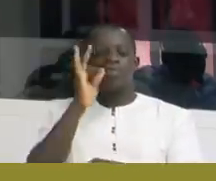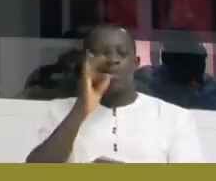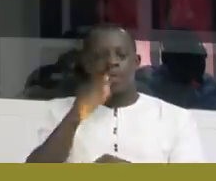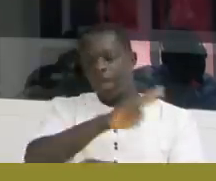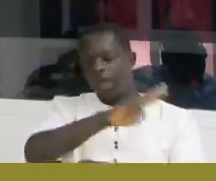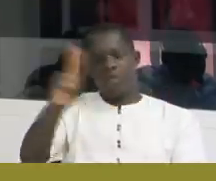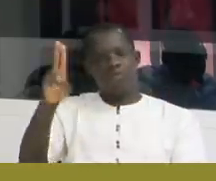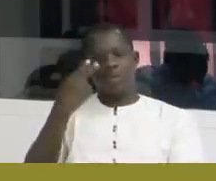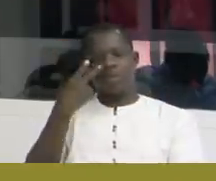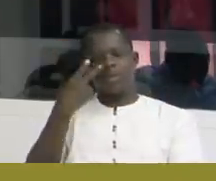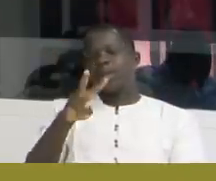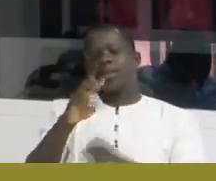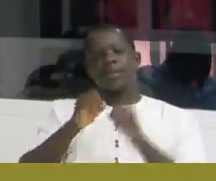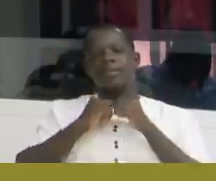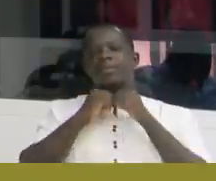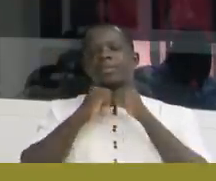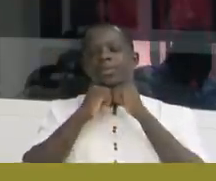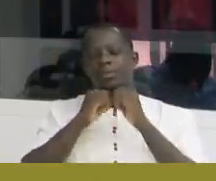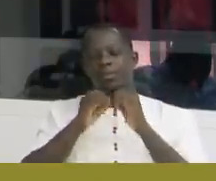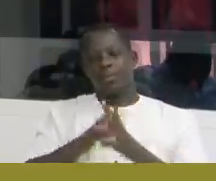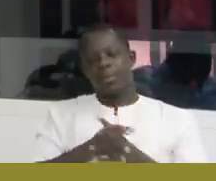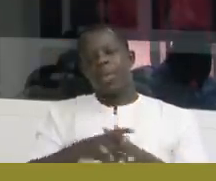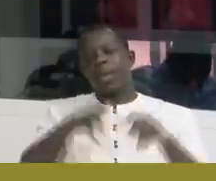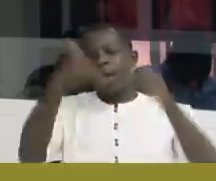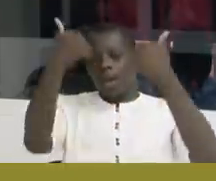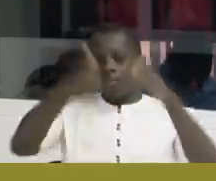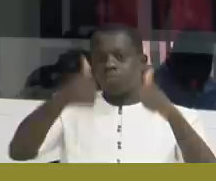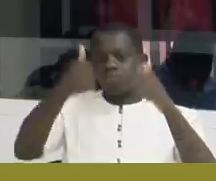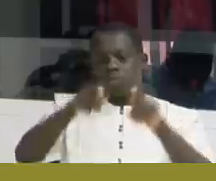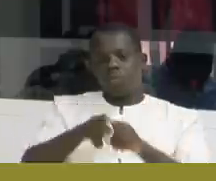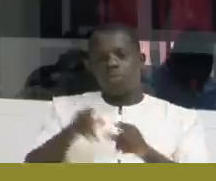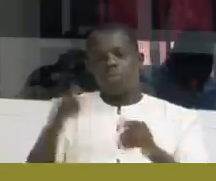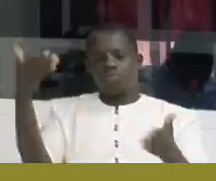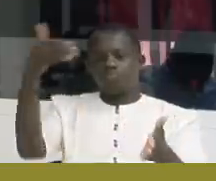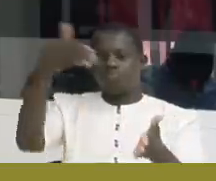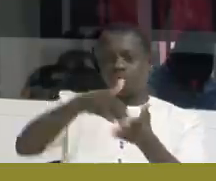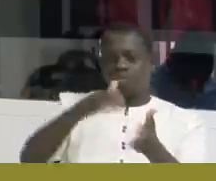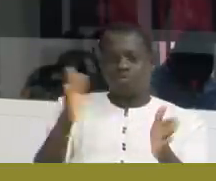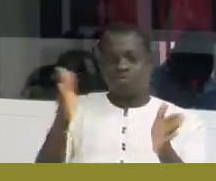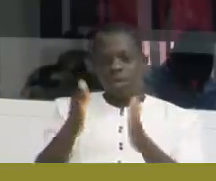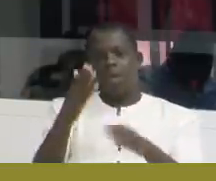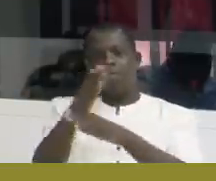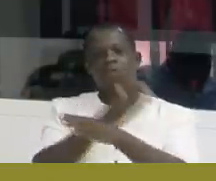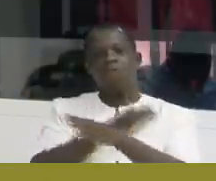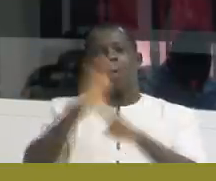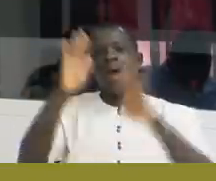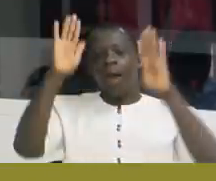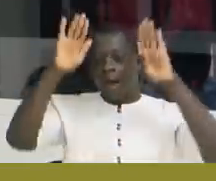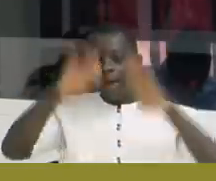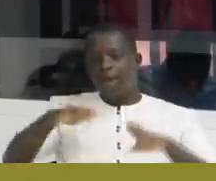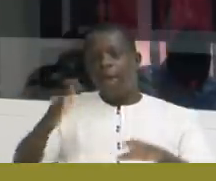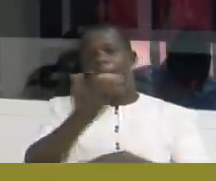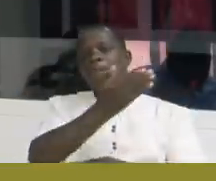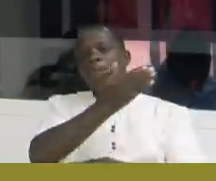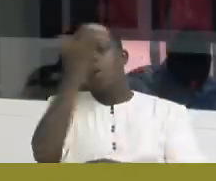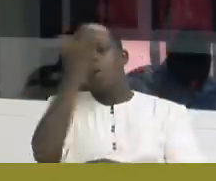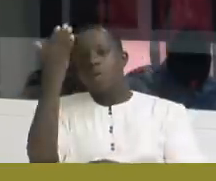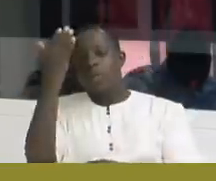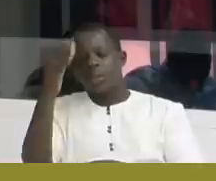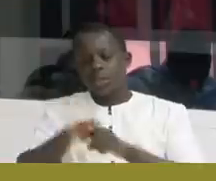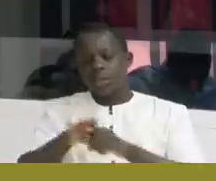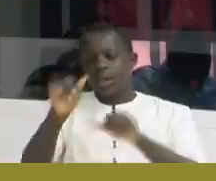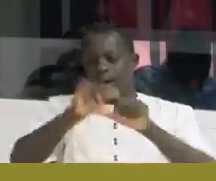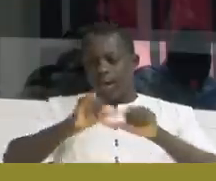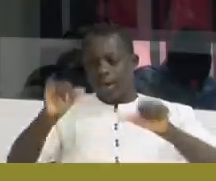Sana. You know, this happened until shortly before Fajr, I believe, around Fajr,